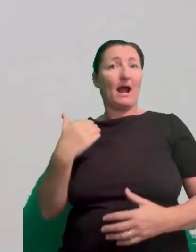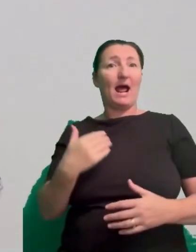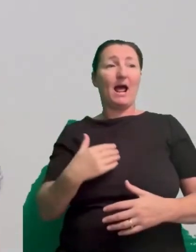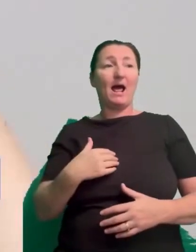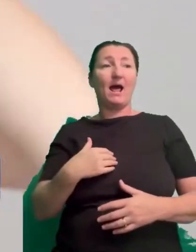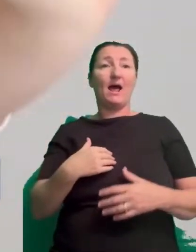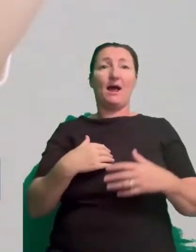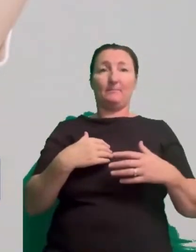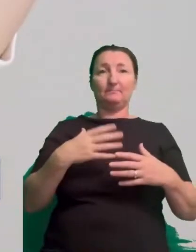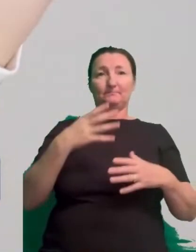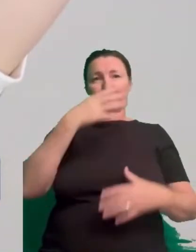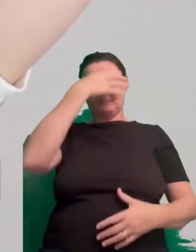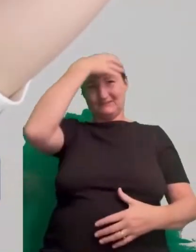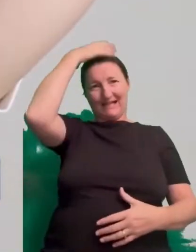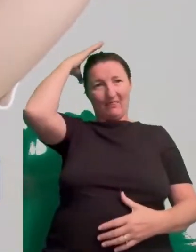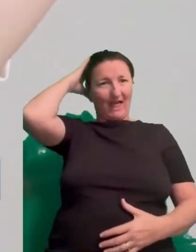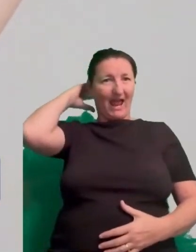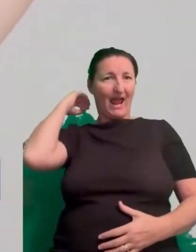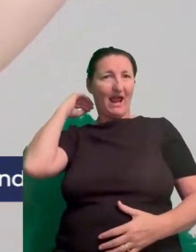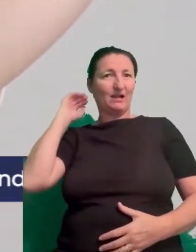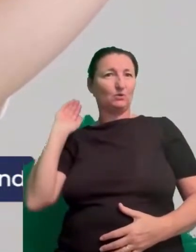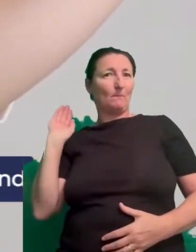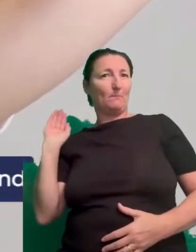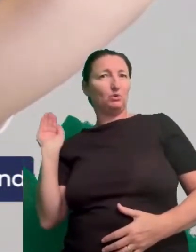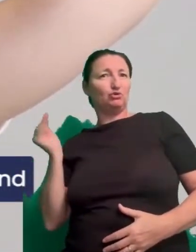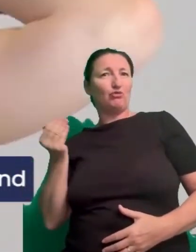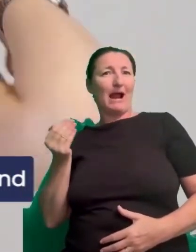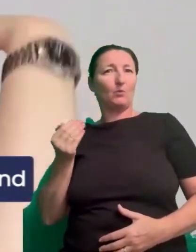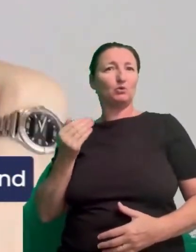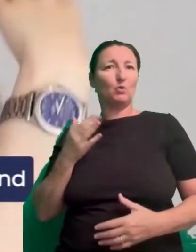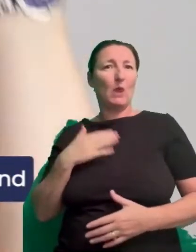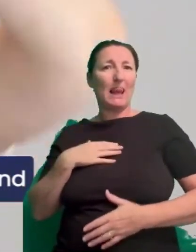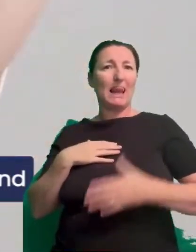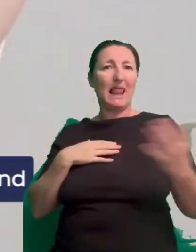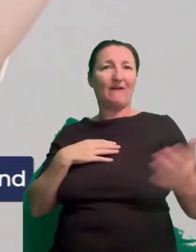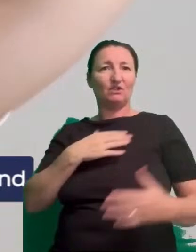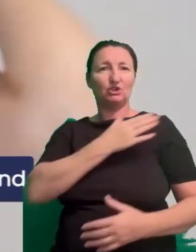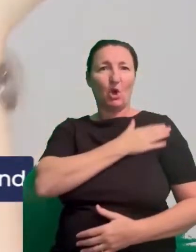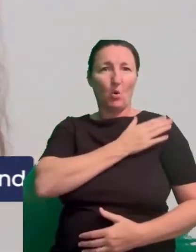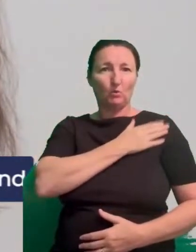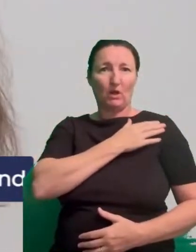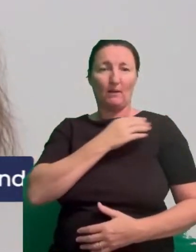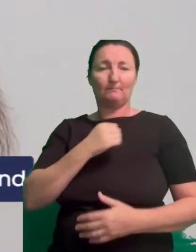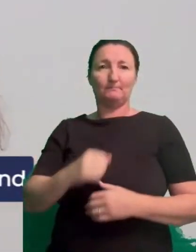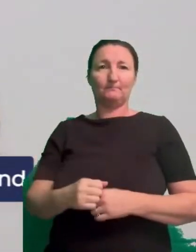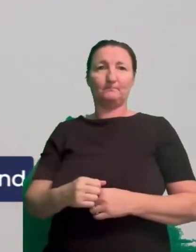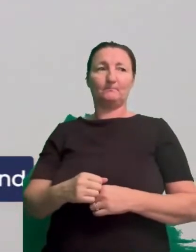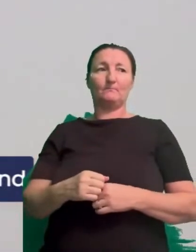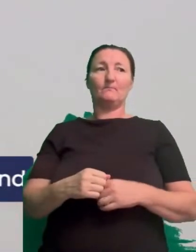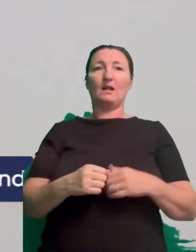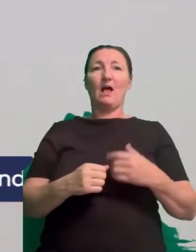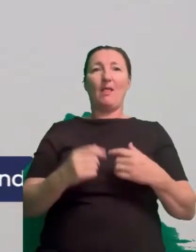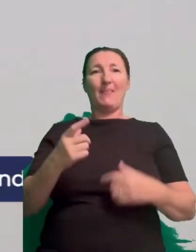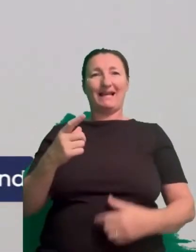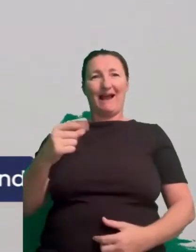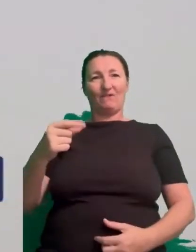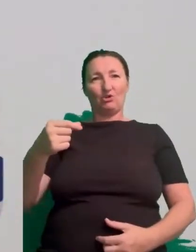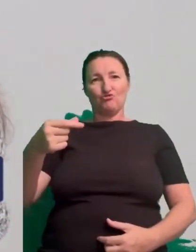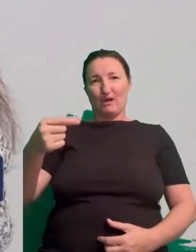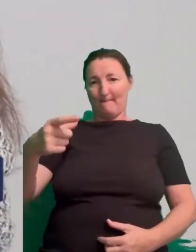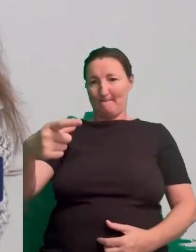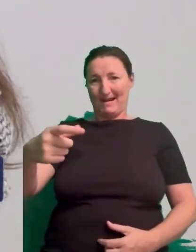going to put my left hand, I'm going to take all my hair, I'm going to push it round to my left shoulder. And with this, with my thumb